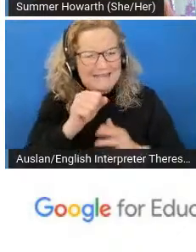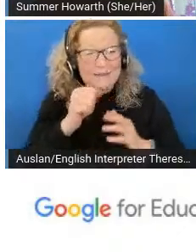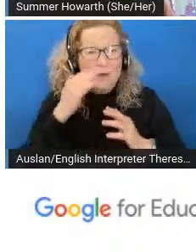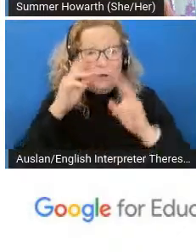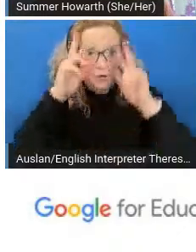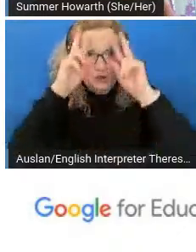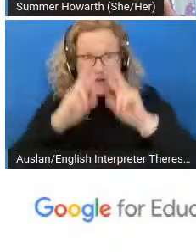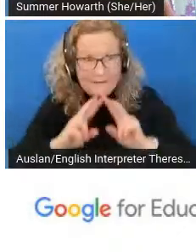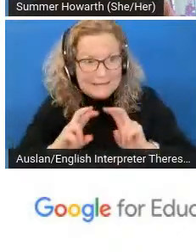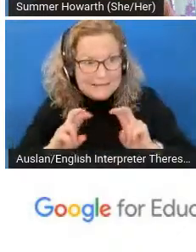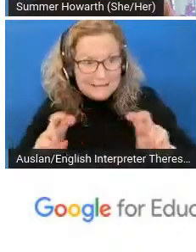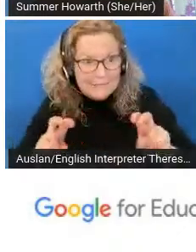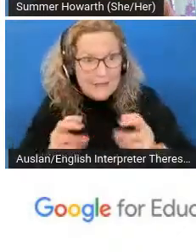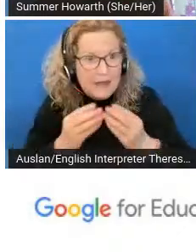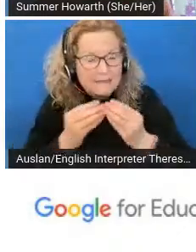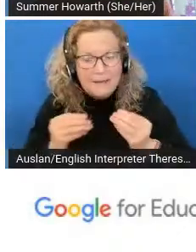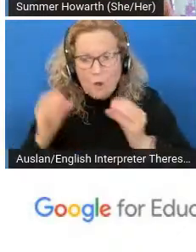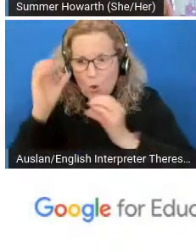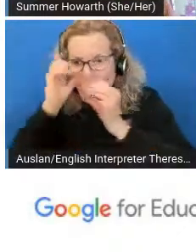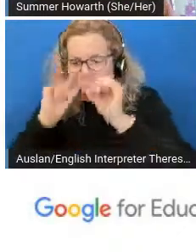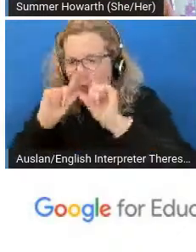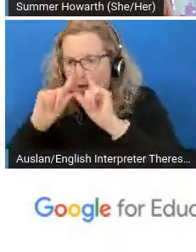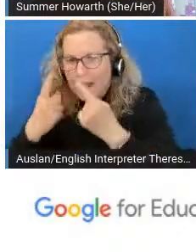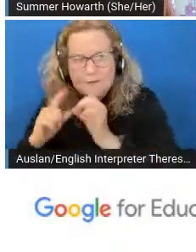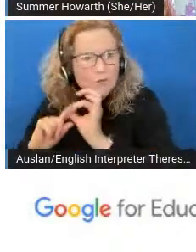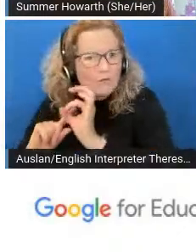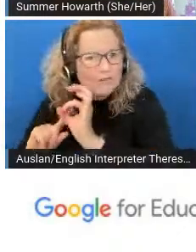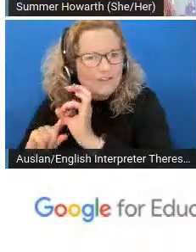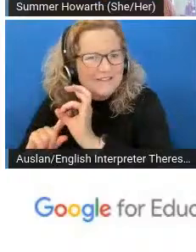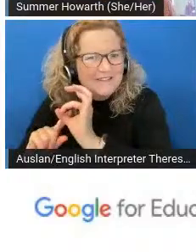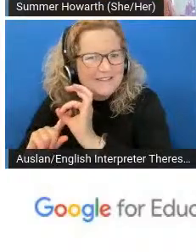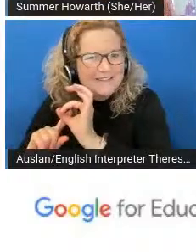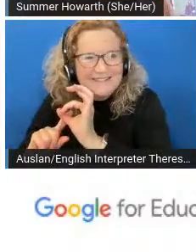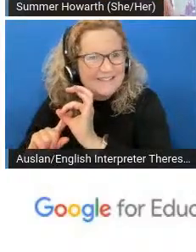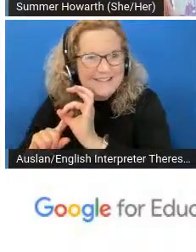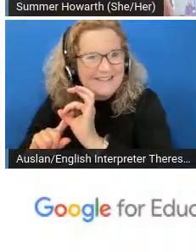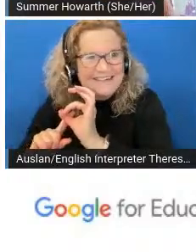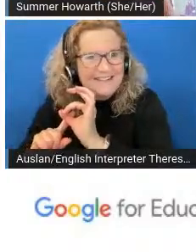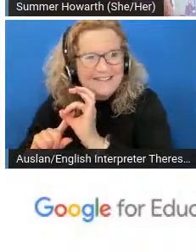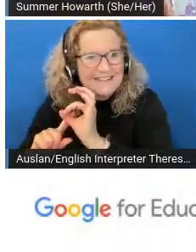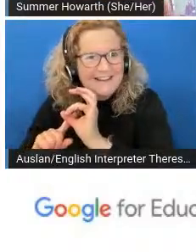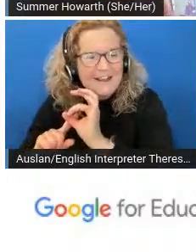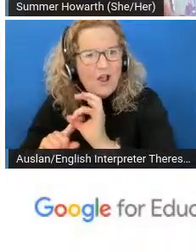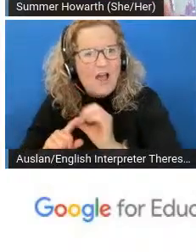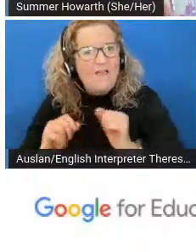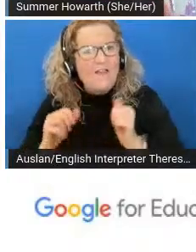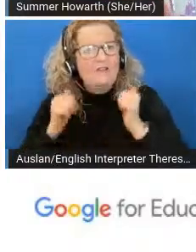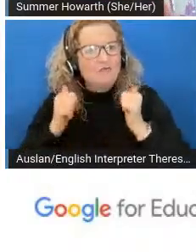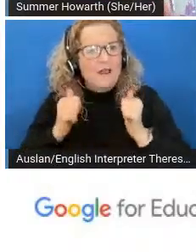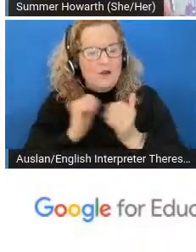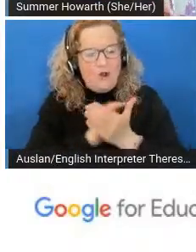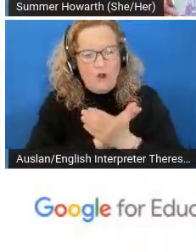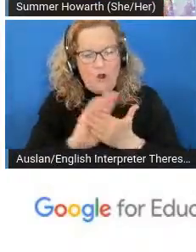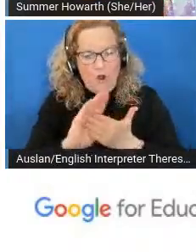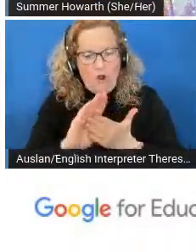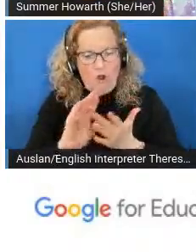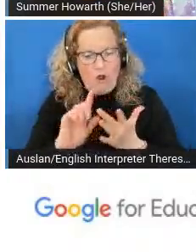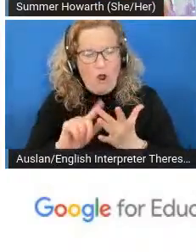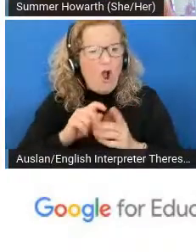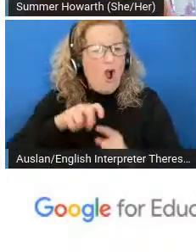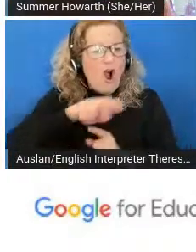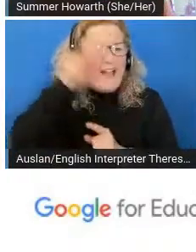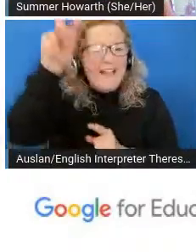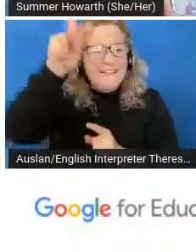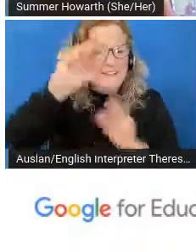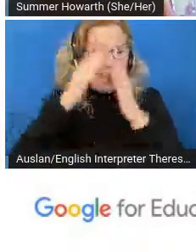well, some of the ungoogleable questions, because you've unleashed those in me, the great hikes of the world. My ungoogleable question is, who decides